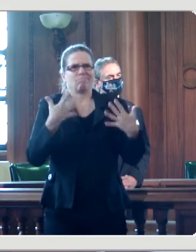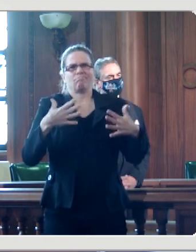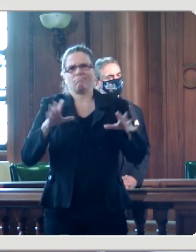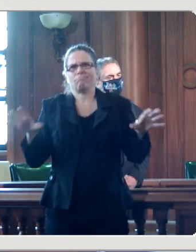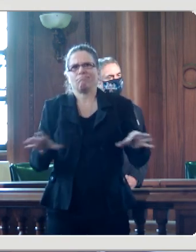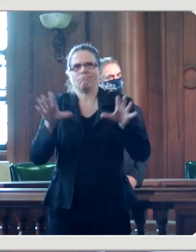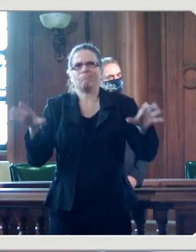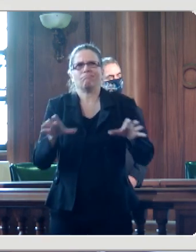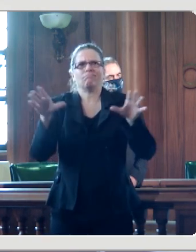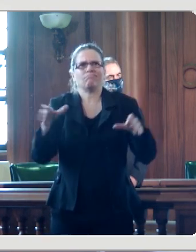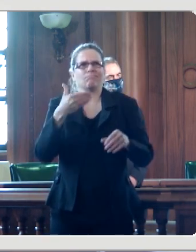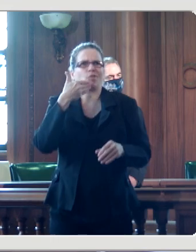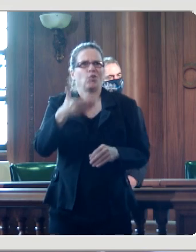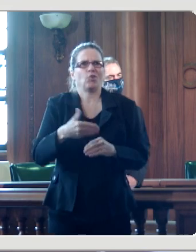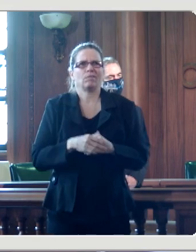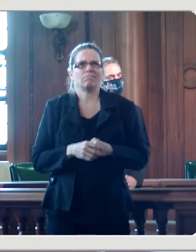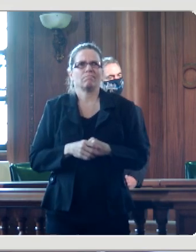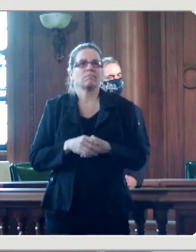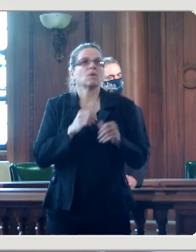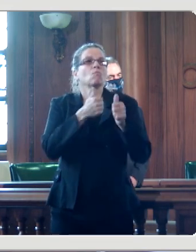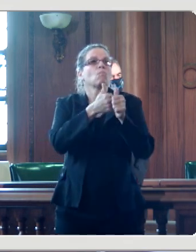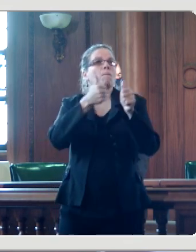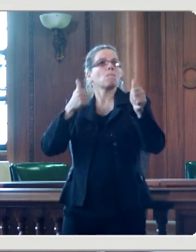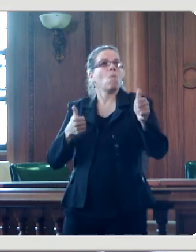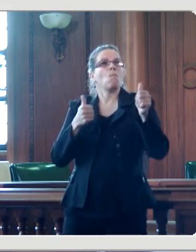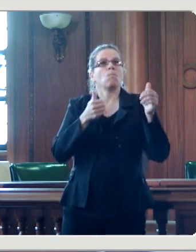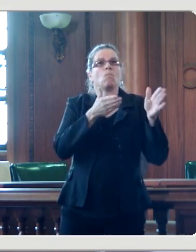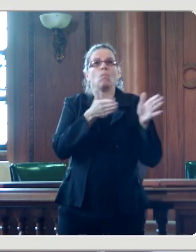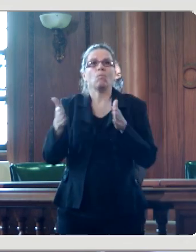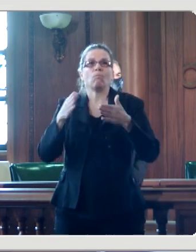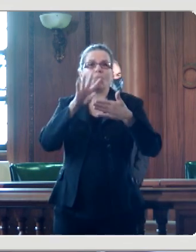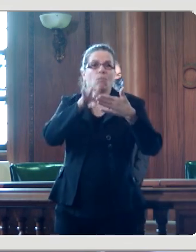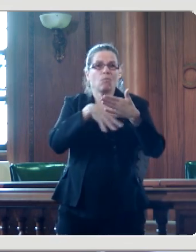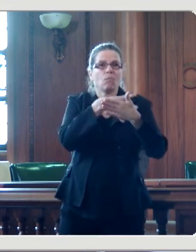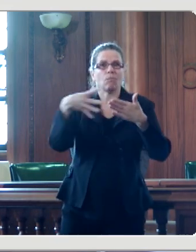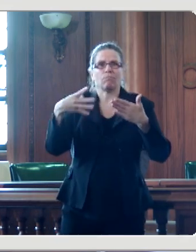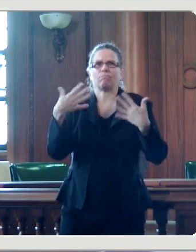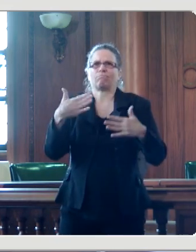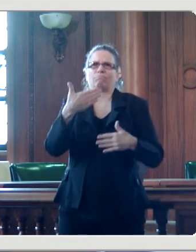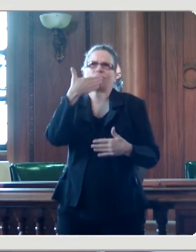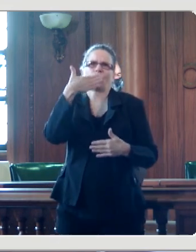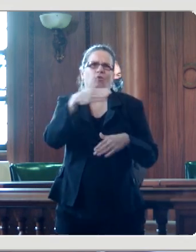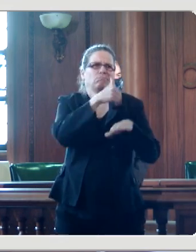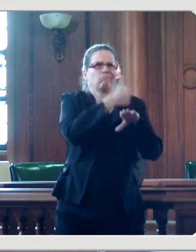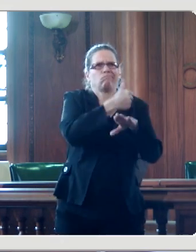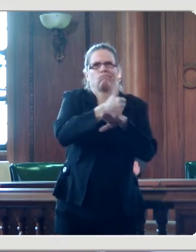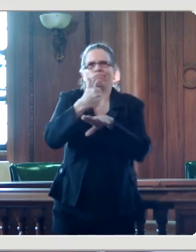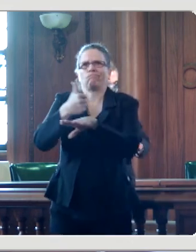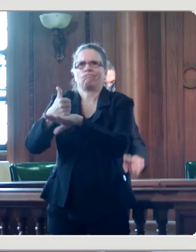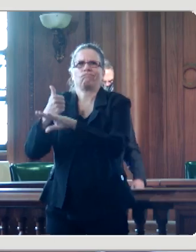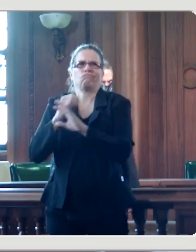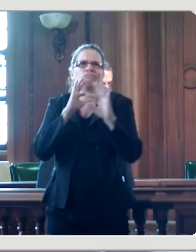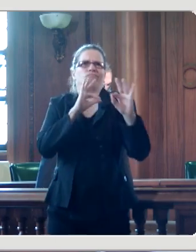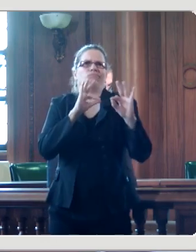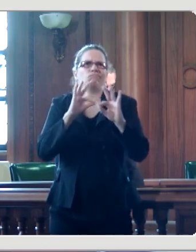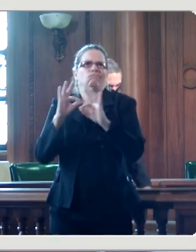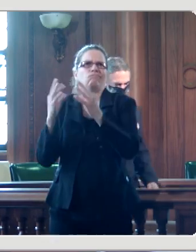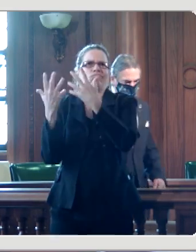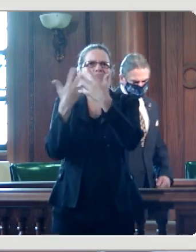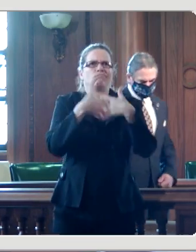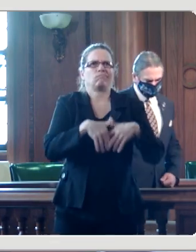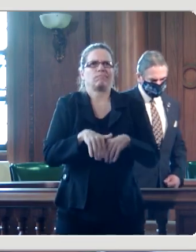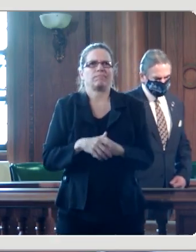plan has been going very, very strong, and I'm very appreciative of the great work of our staff. Thank you, Mayor.